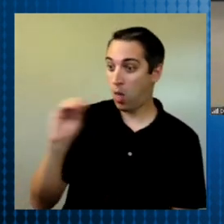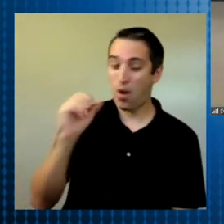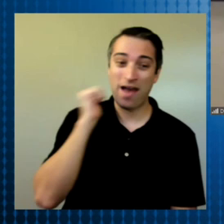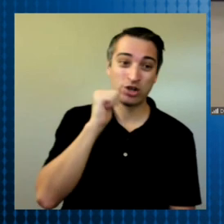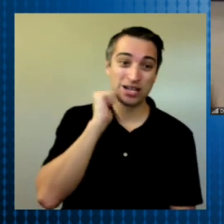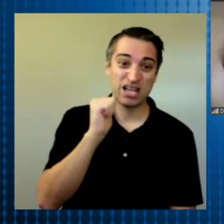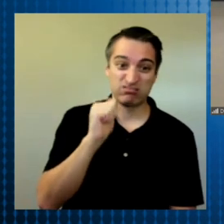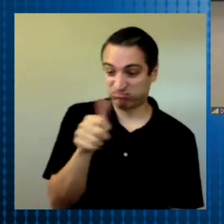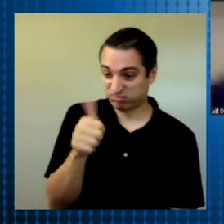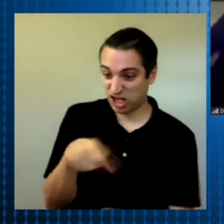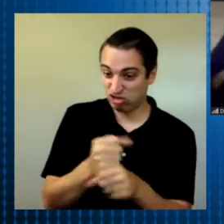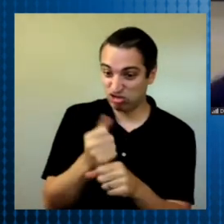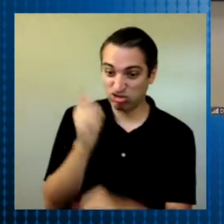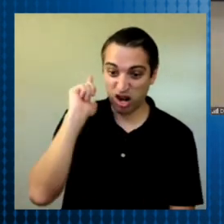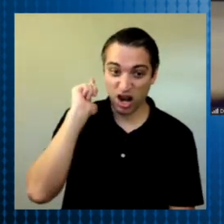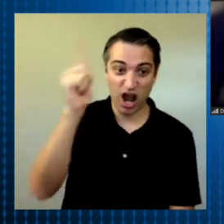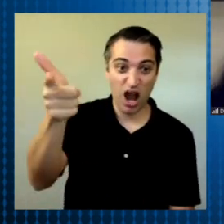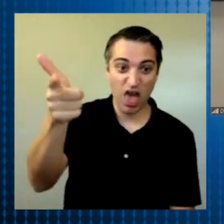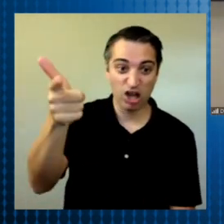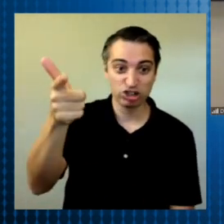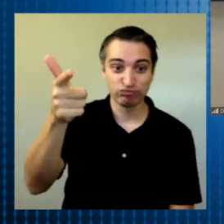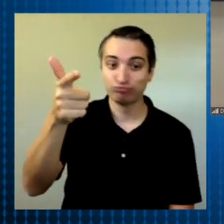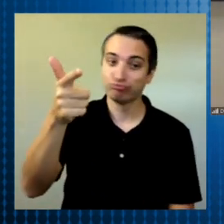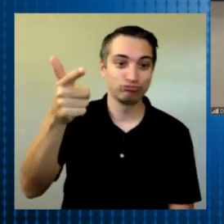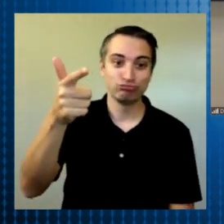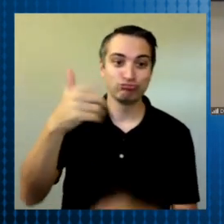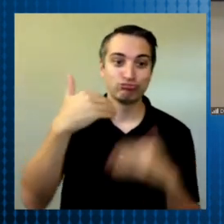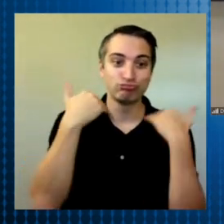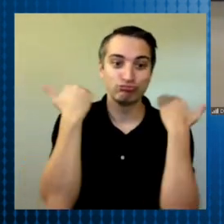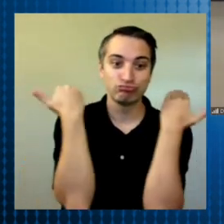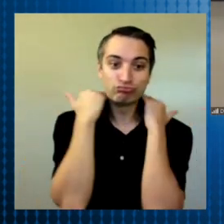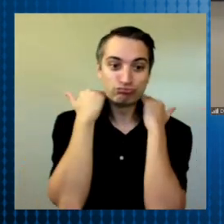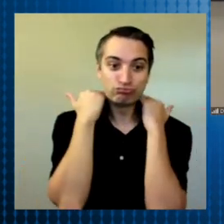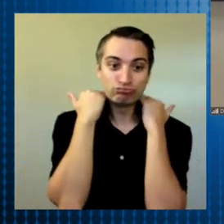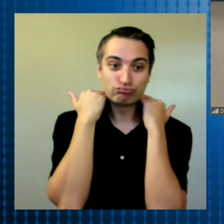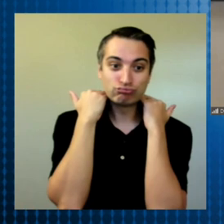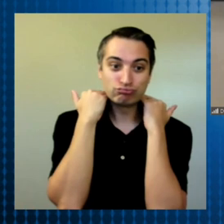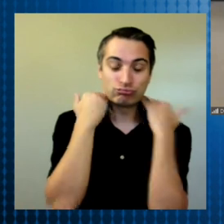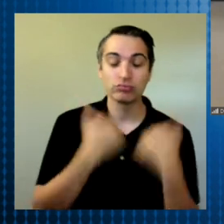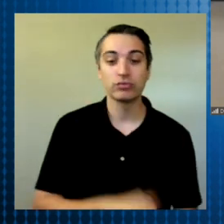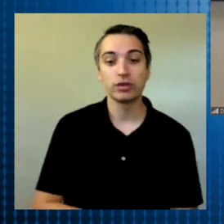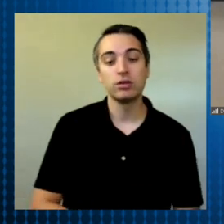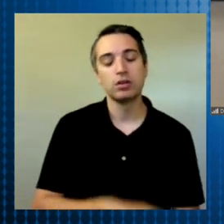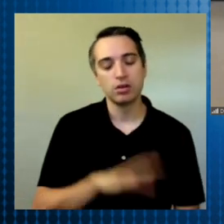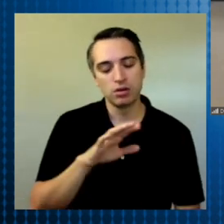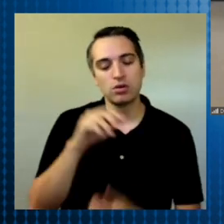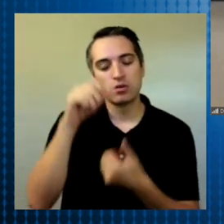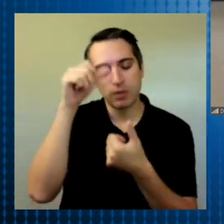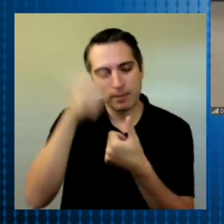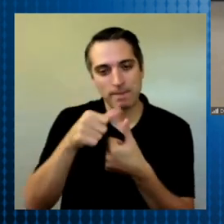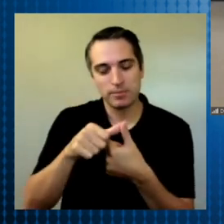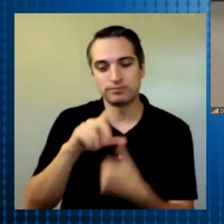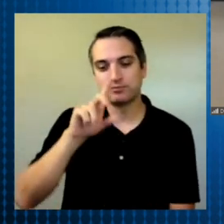broke. So failure is an intricate part of life. All I ask you to do is remember what Denzel Washington